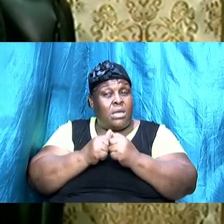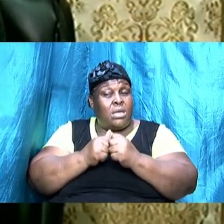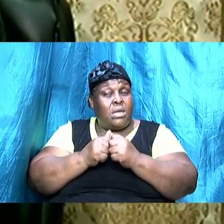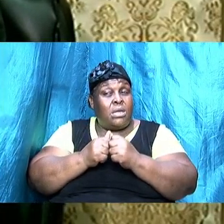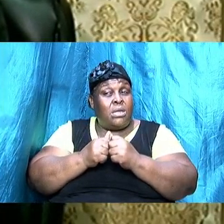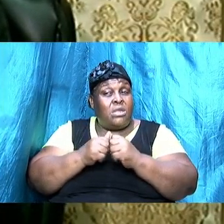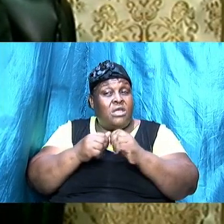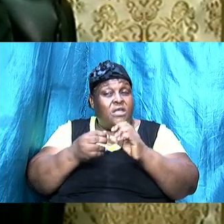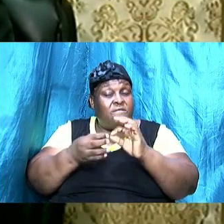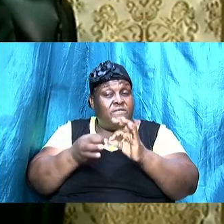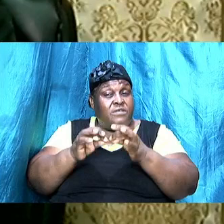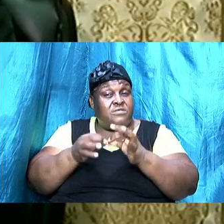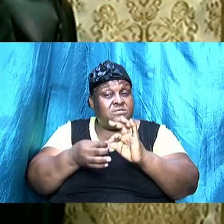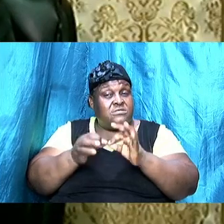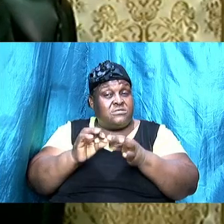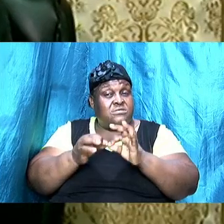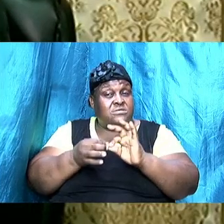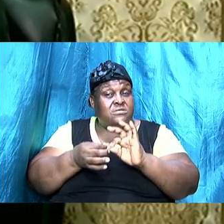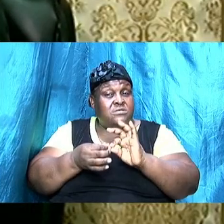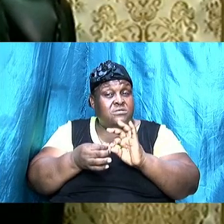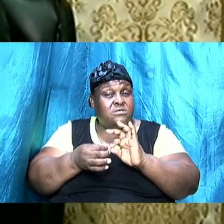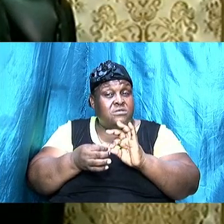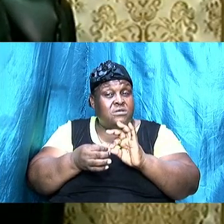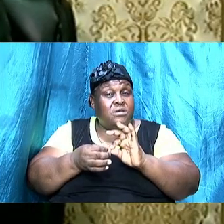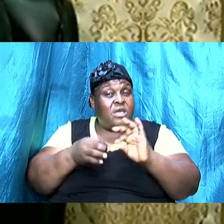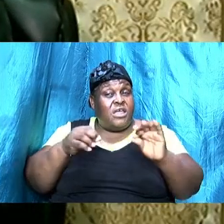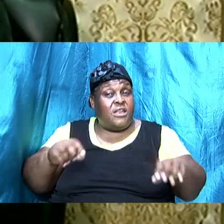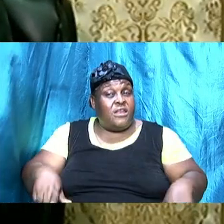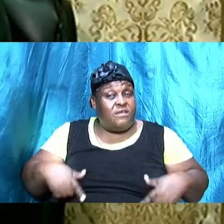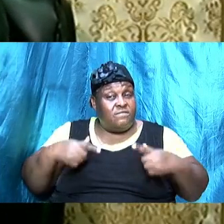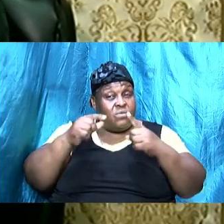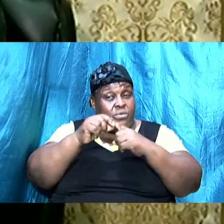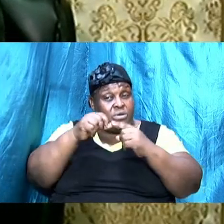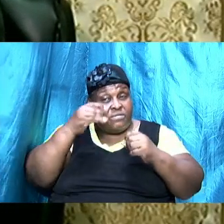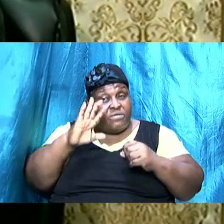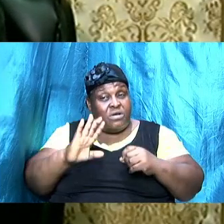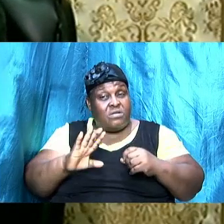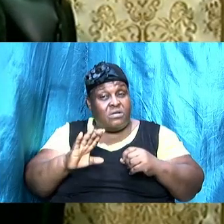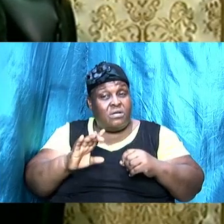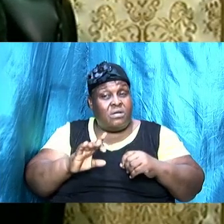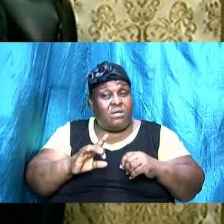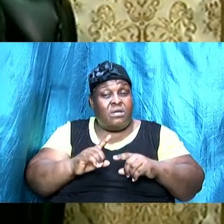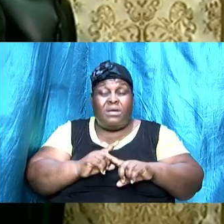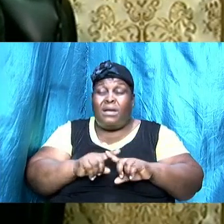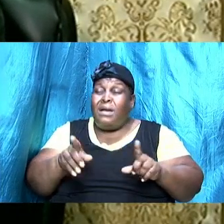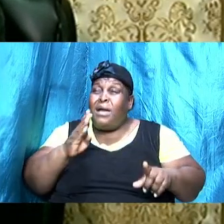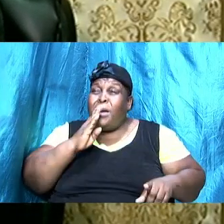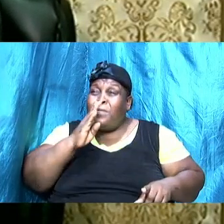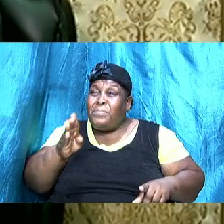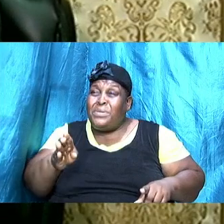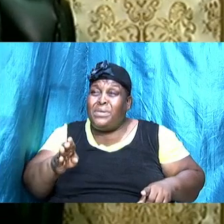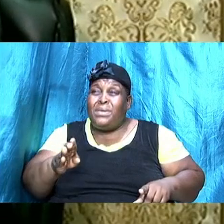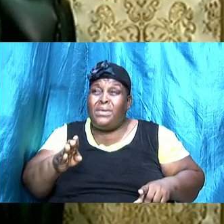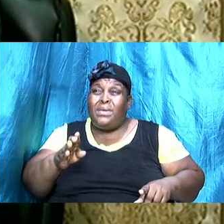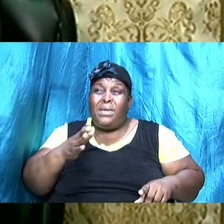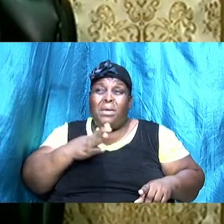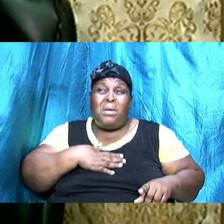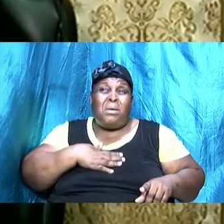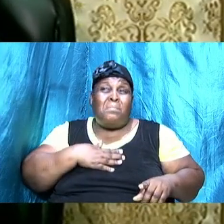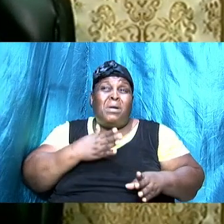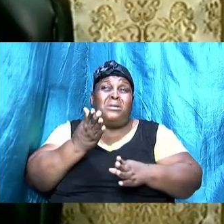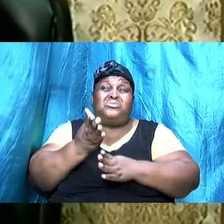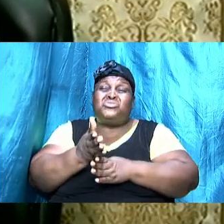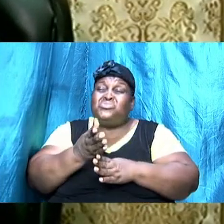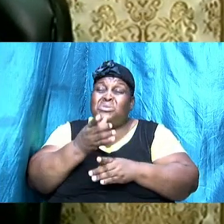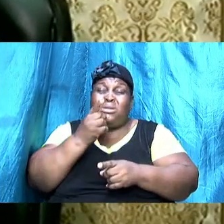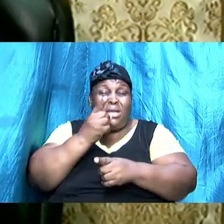line thereafter with the word of God. But it cannot be. And my straight answer to this sister is yes,